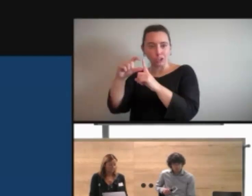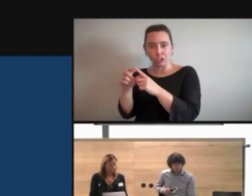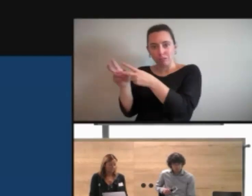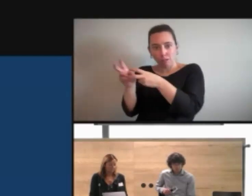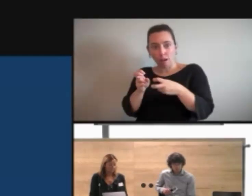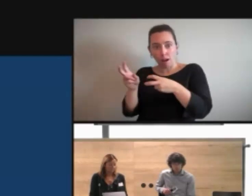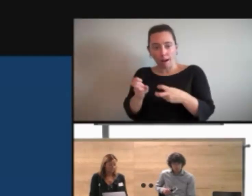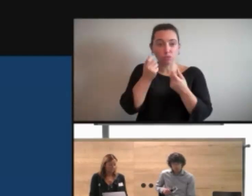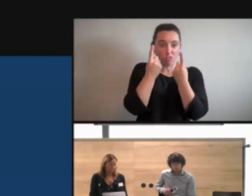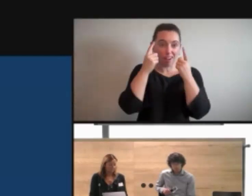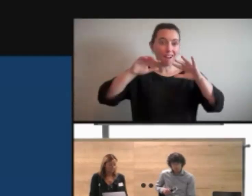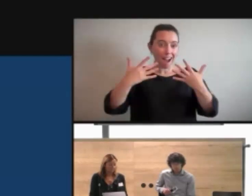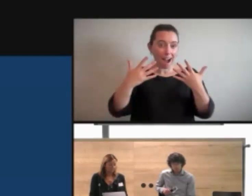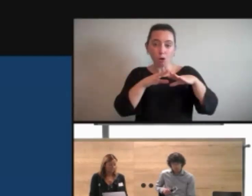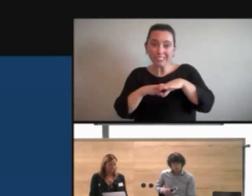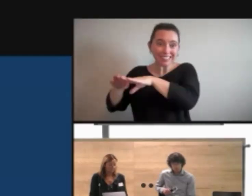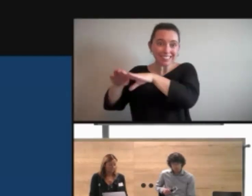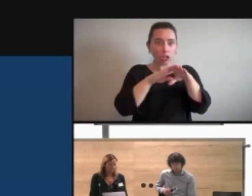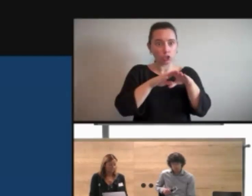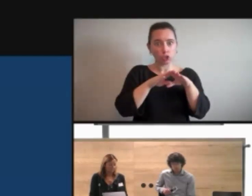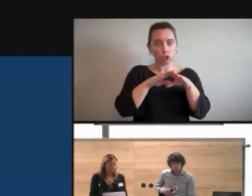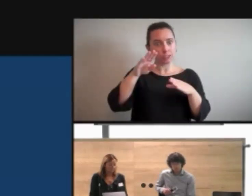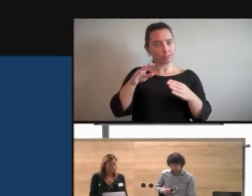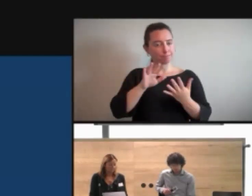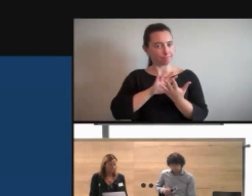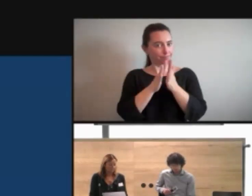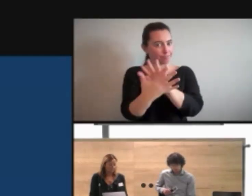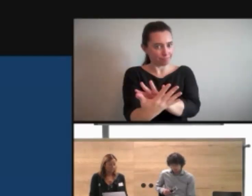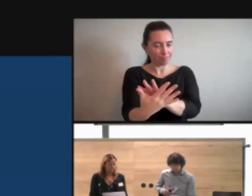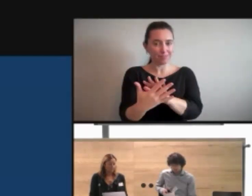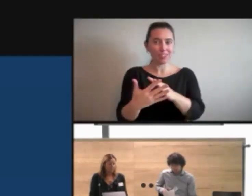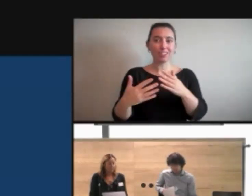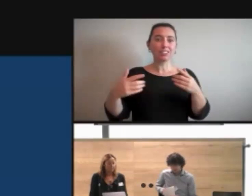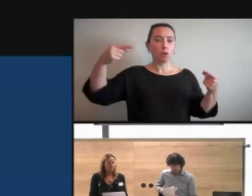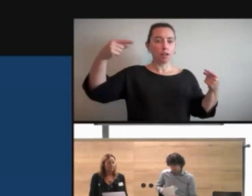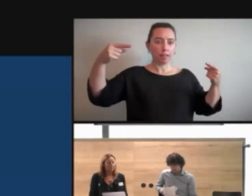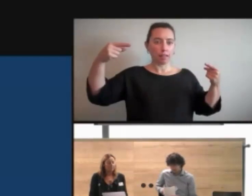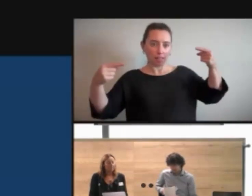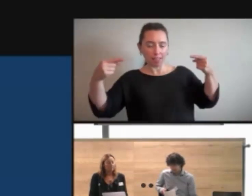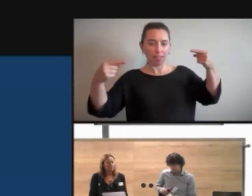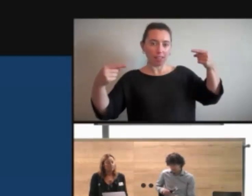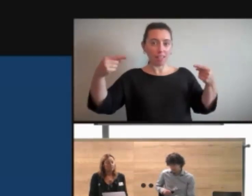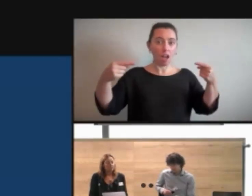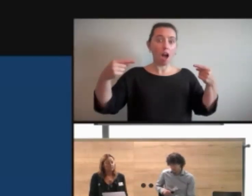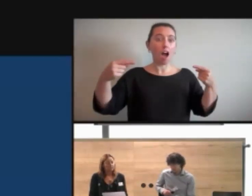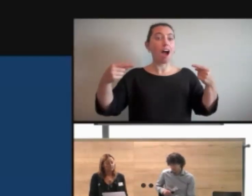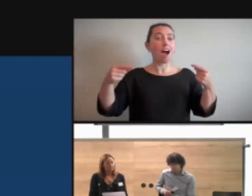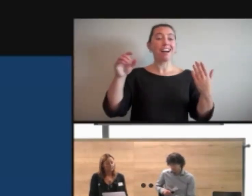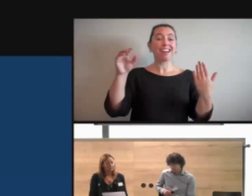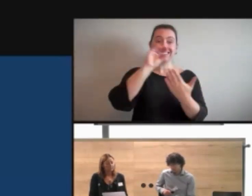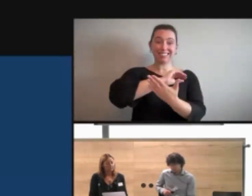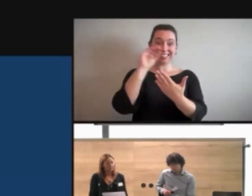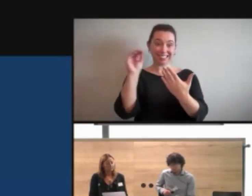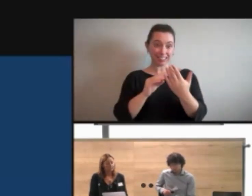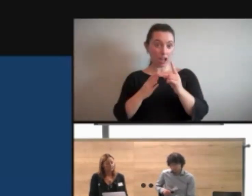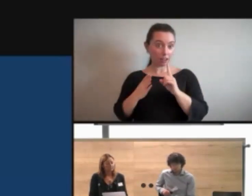standards requirements are to be satisfied. And when we try to apply guidelines that are designed for web